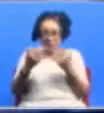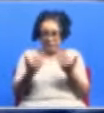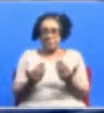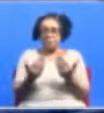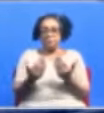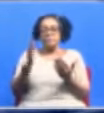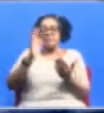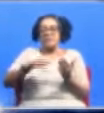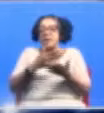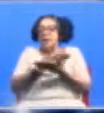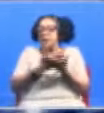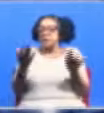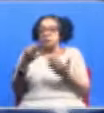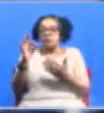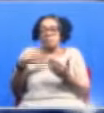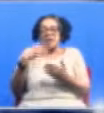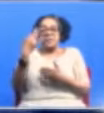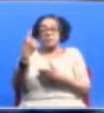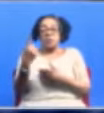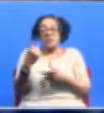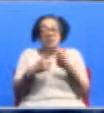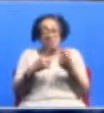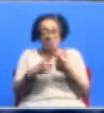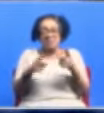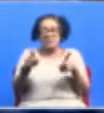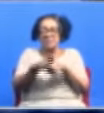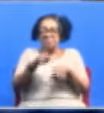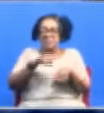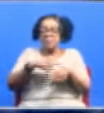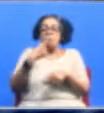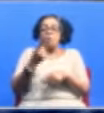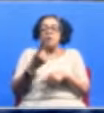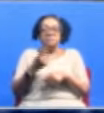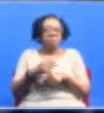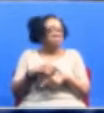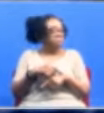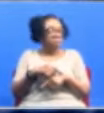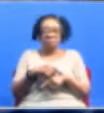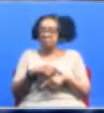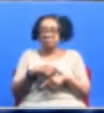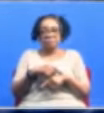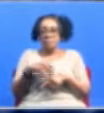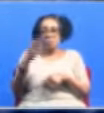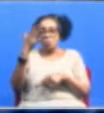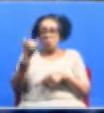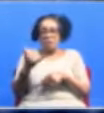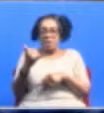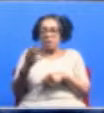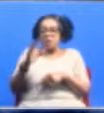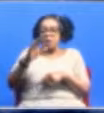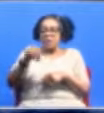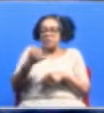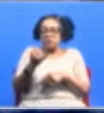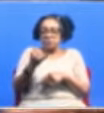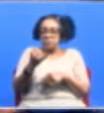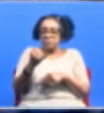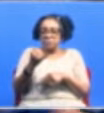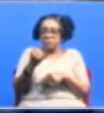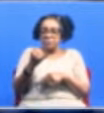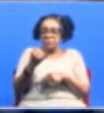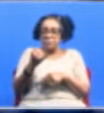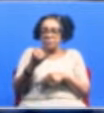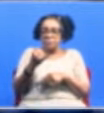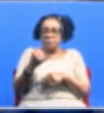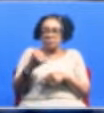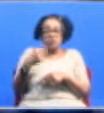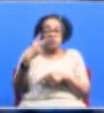my 31 years. Even during Moy's time, it wasn't this bad. And why? Because the Chief Justice, you know, I mean, have you ever seen the Chief